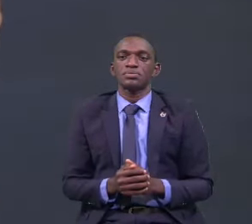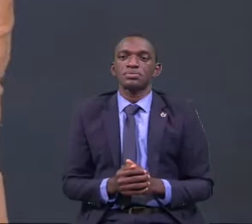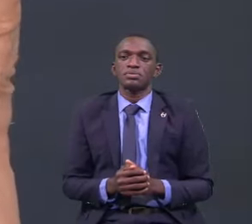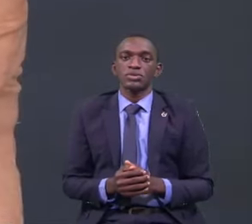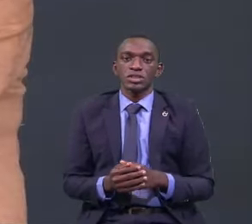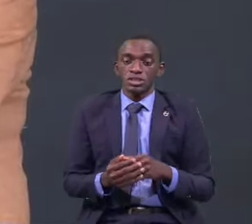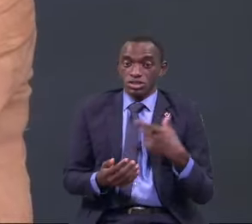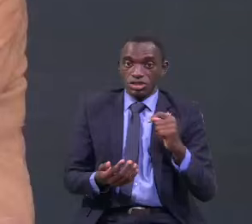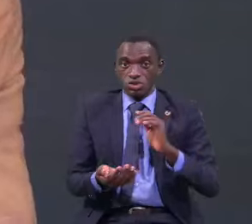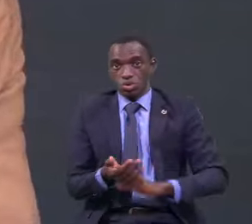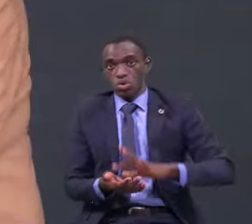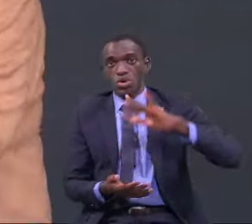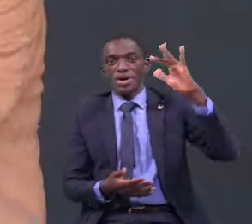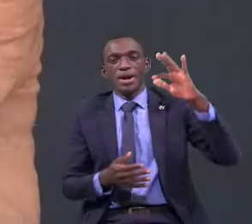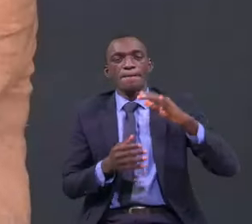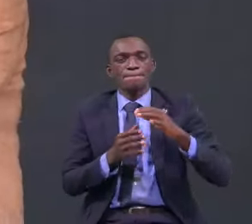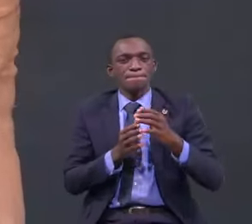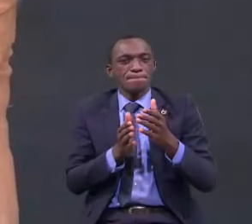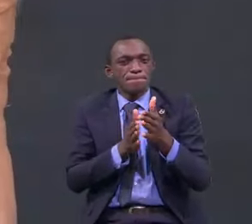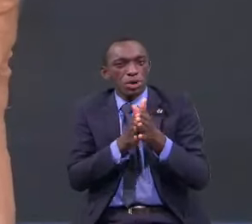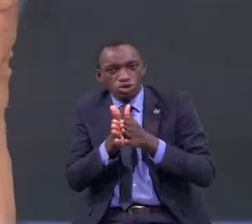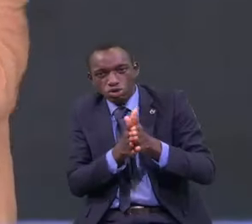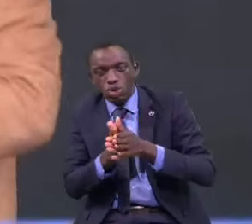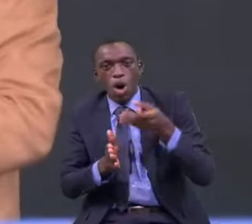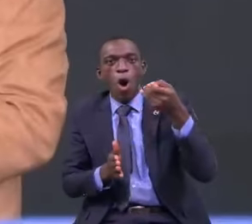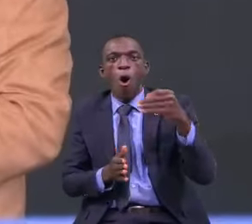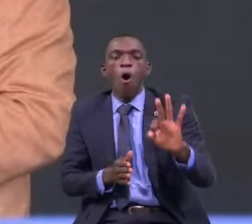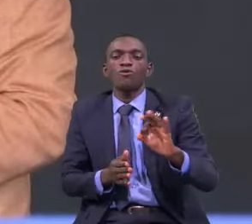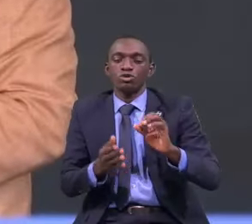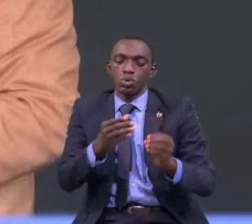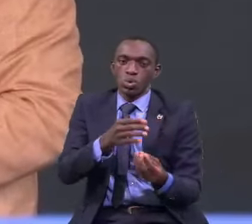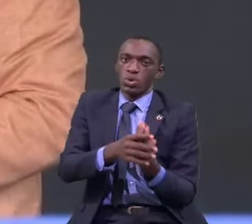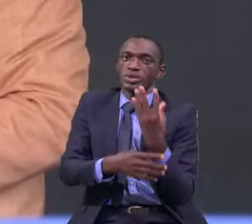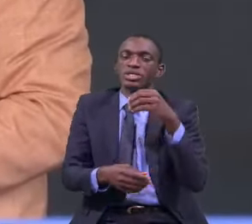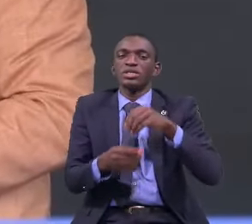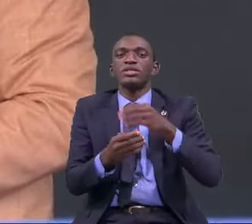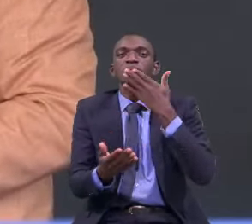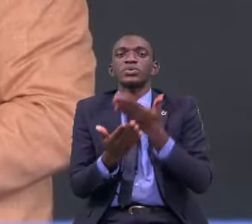The glowing pursuit of growth in goodness.